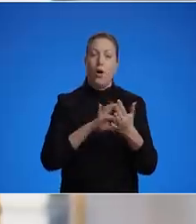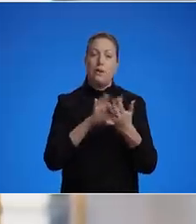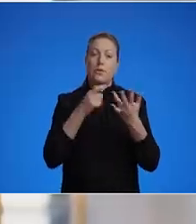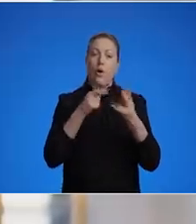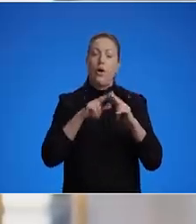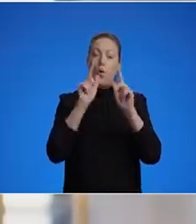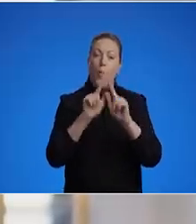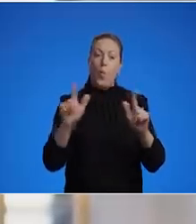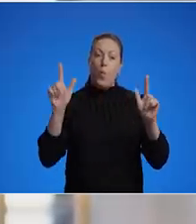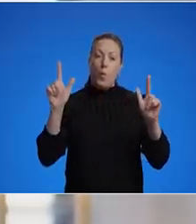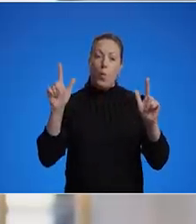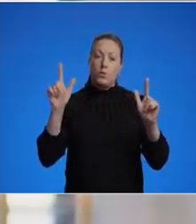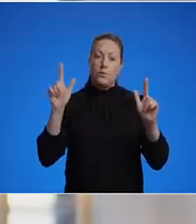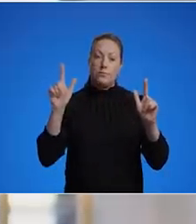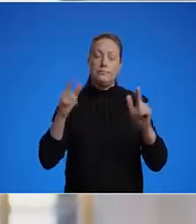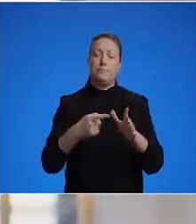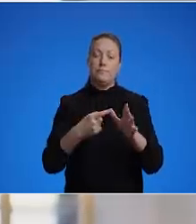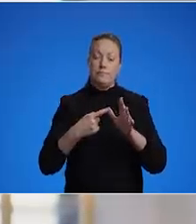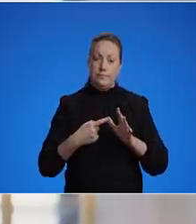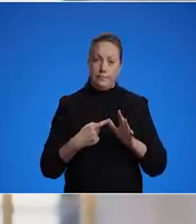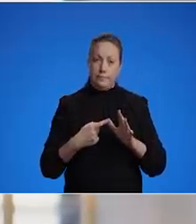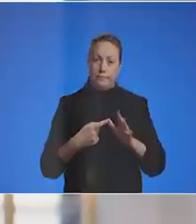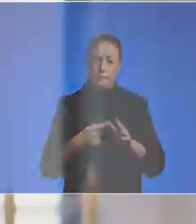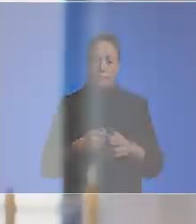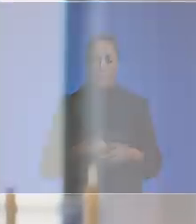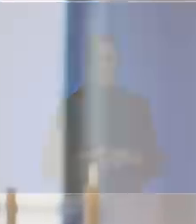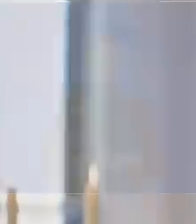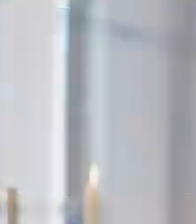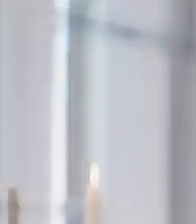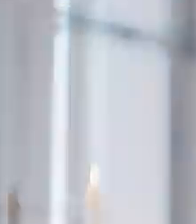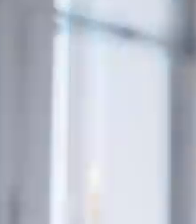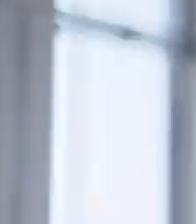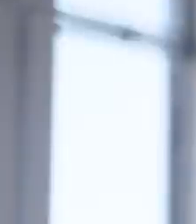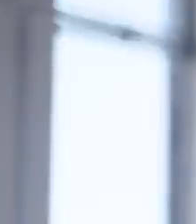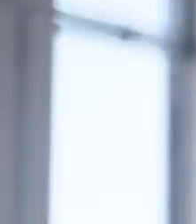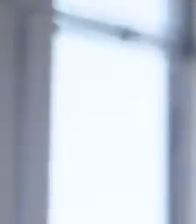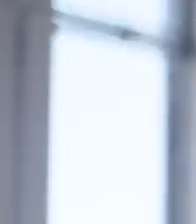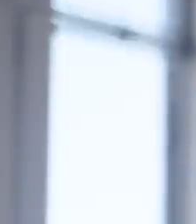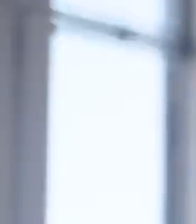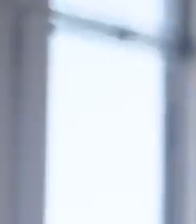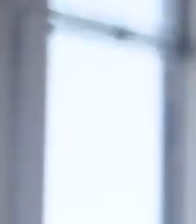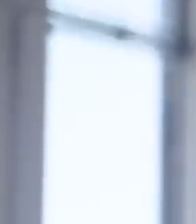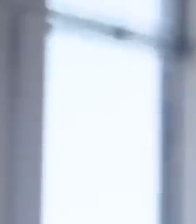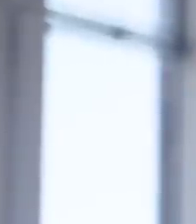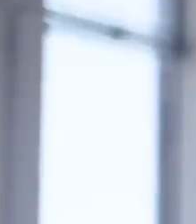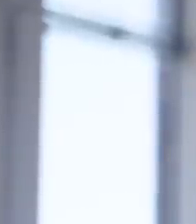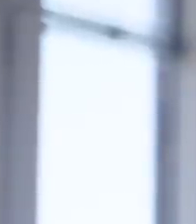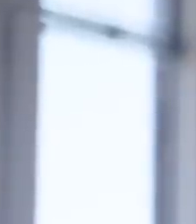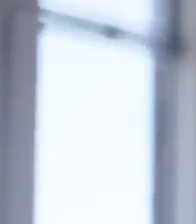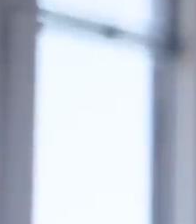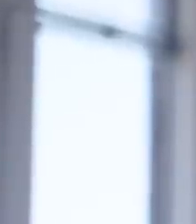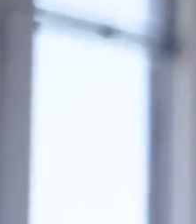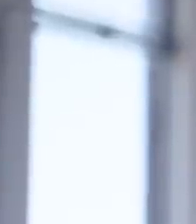The gospel of the Lord. Praise to you, Praise Lord Jesus Christ. Light away.